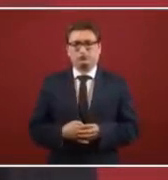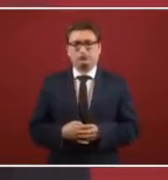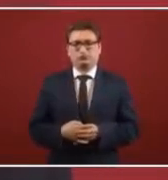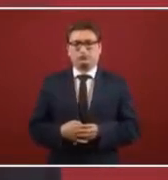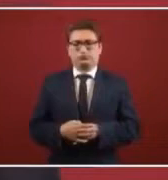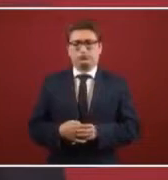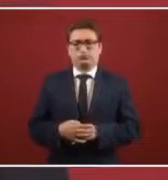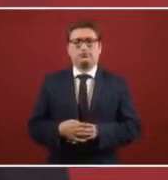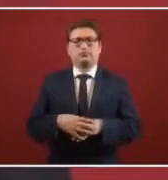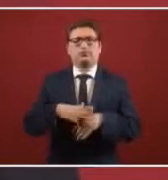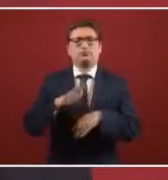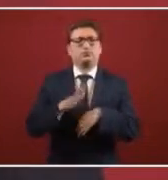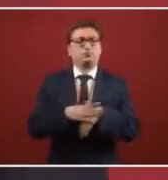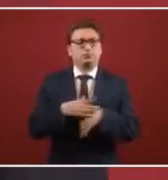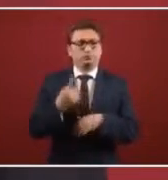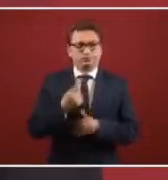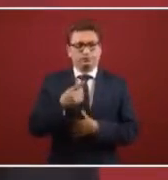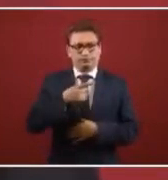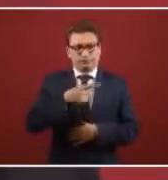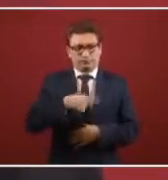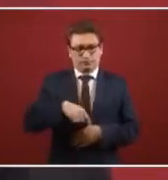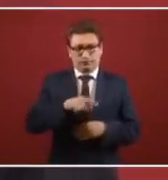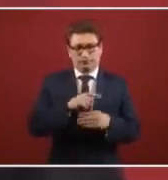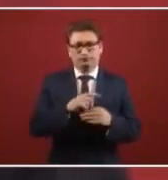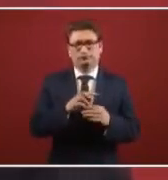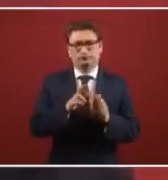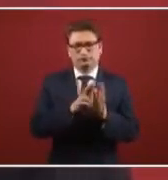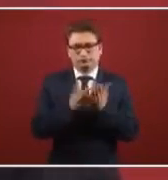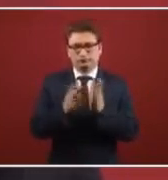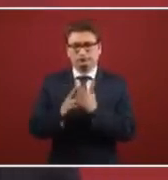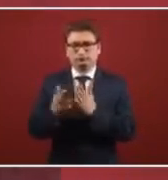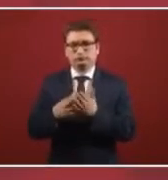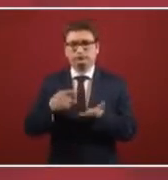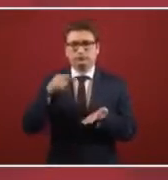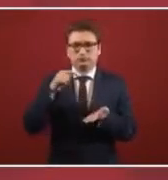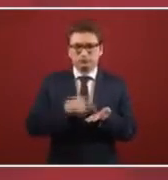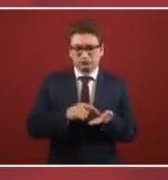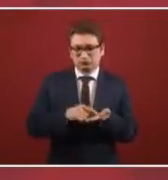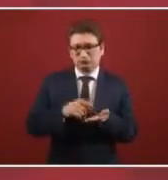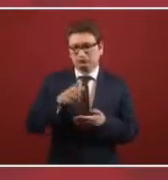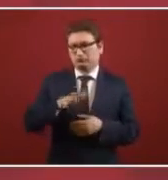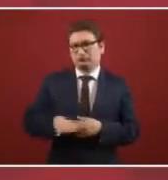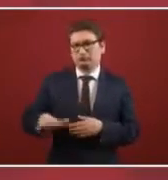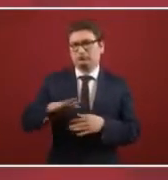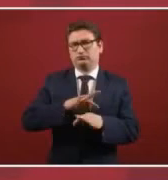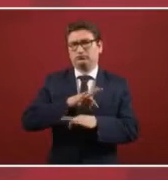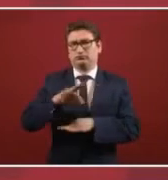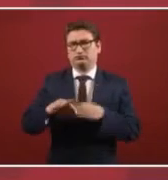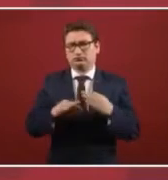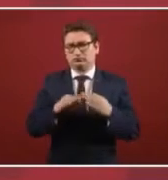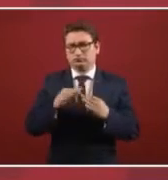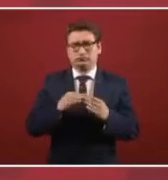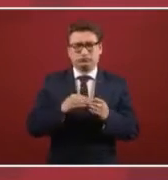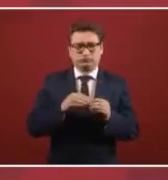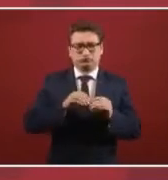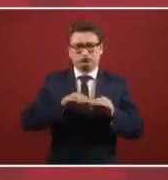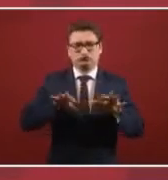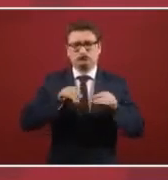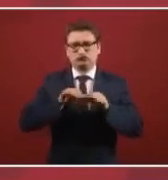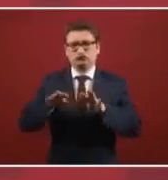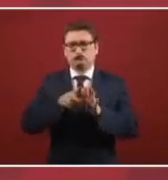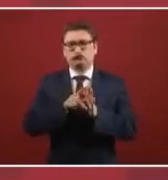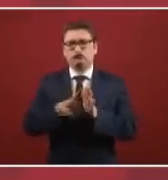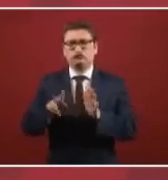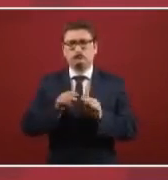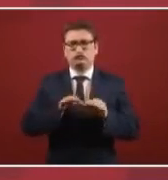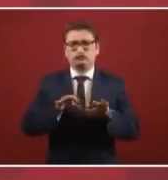Porque son partidarios Because they de are mantener el statu partisans quo. to maintaining the status quo.